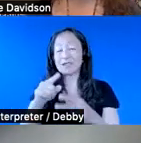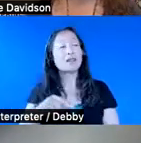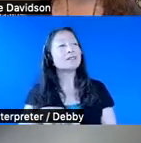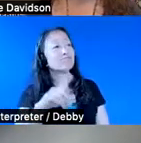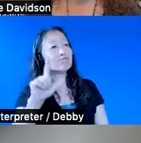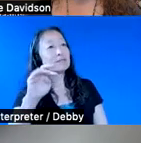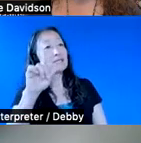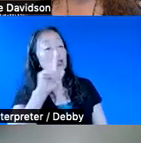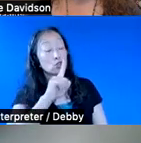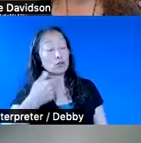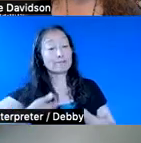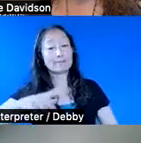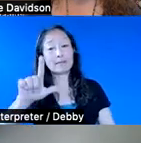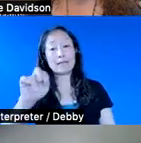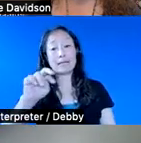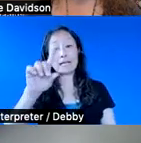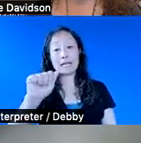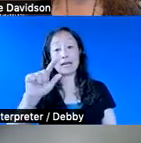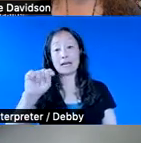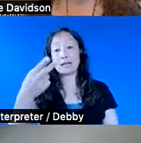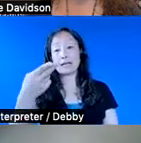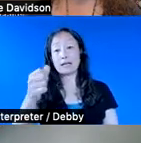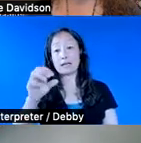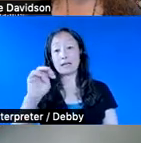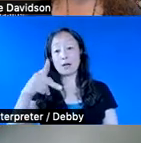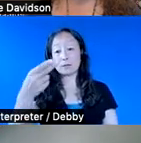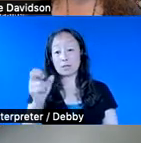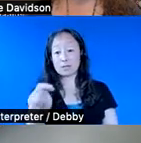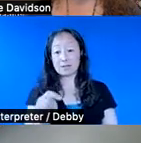sure. My name is Linda Thompson.